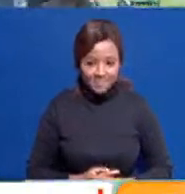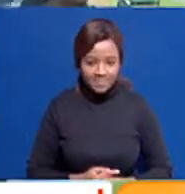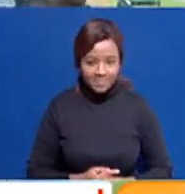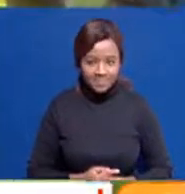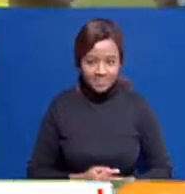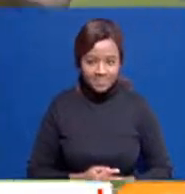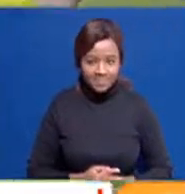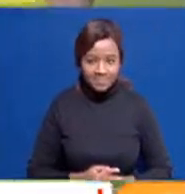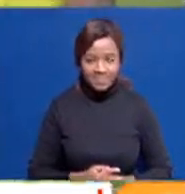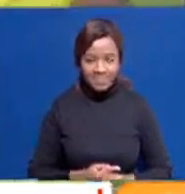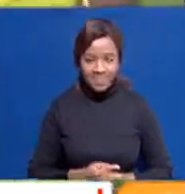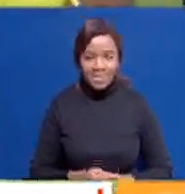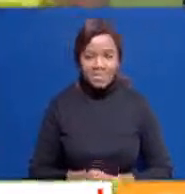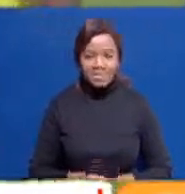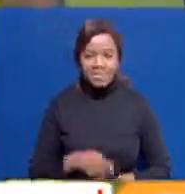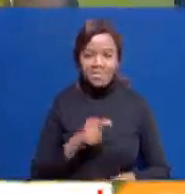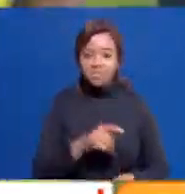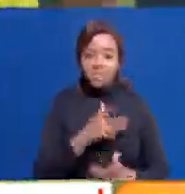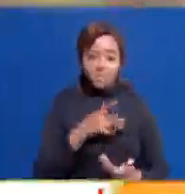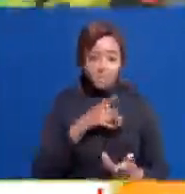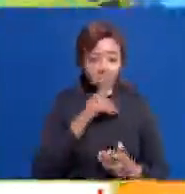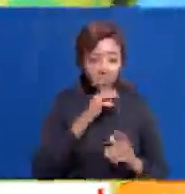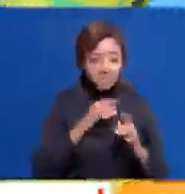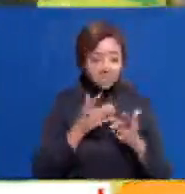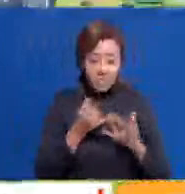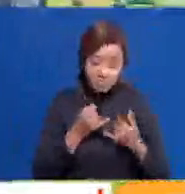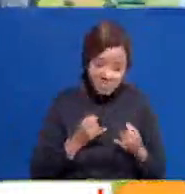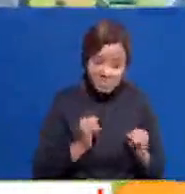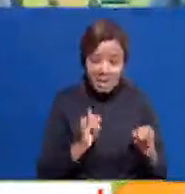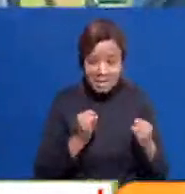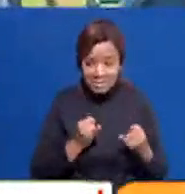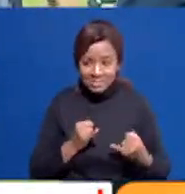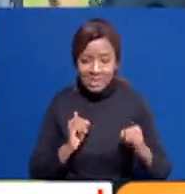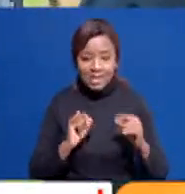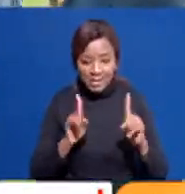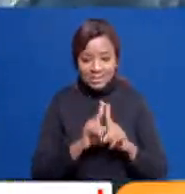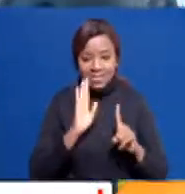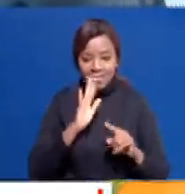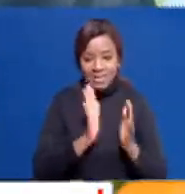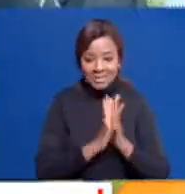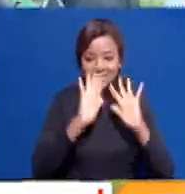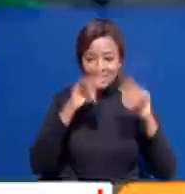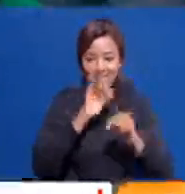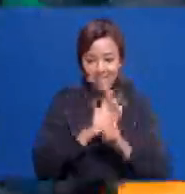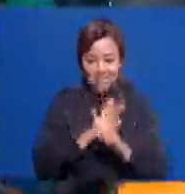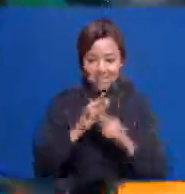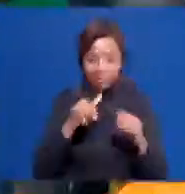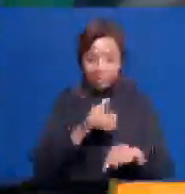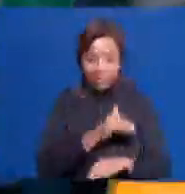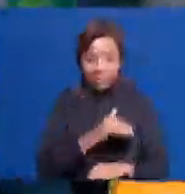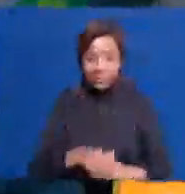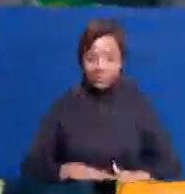For the boys, it was a massive, massive effort, and they'll be celebrating a lot tonight, I'm sure. Yeah.